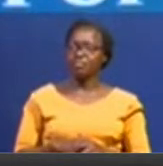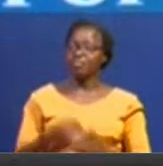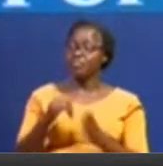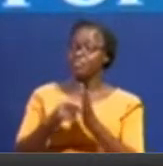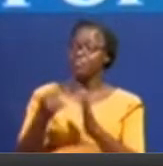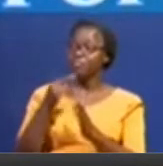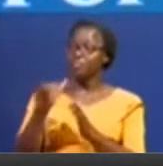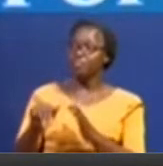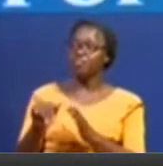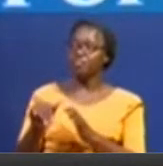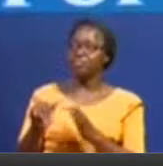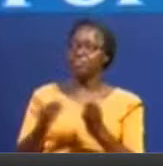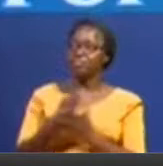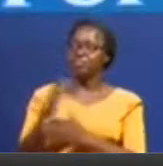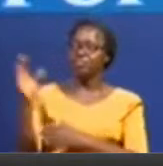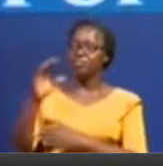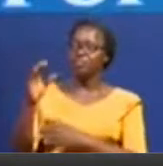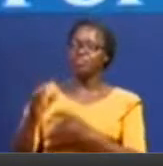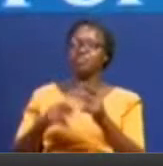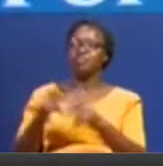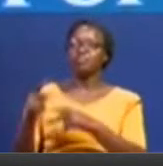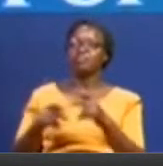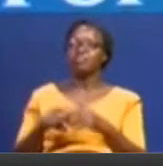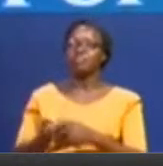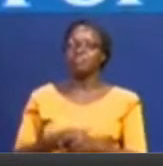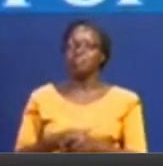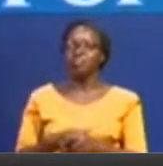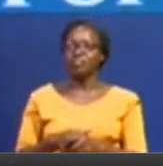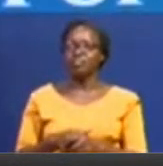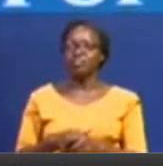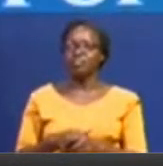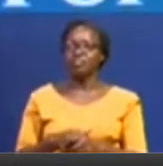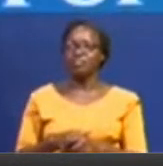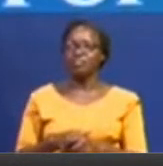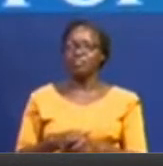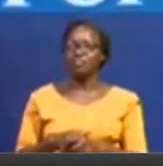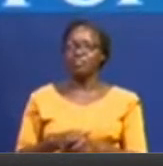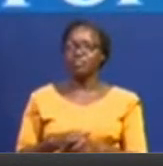that that was through a civil process. Yes, I know it's civil.